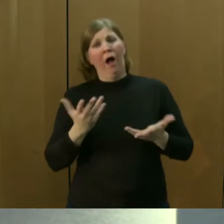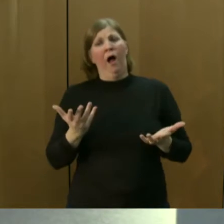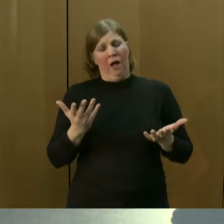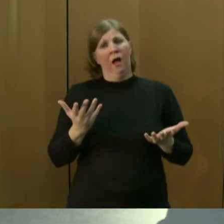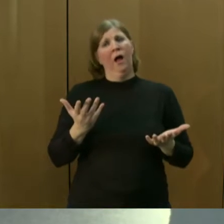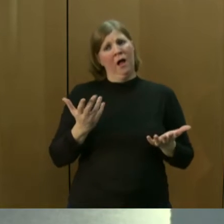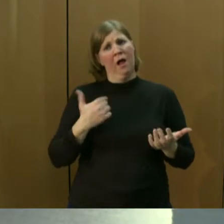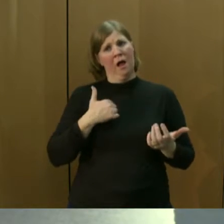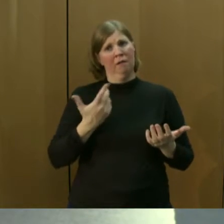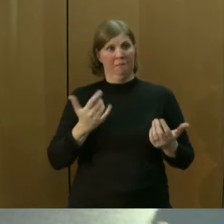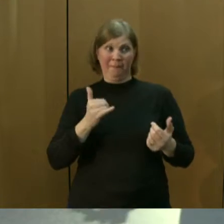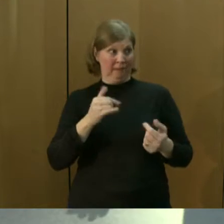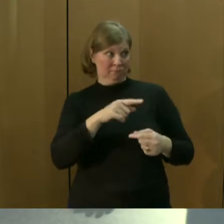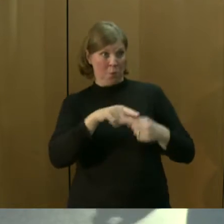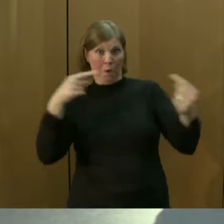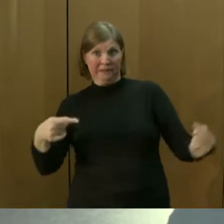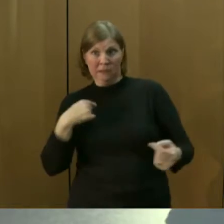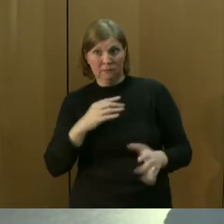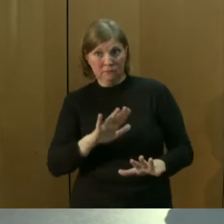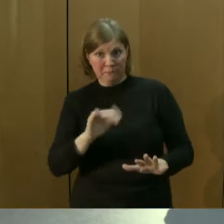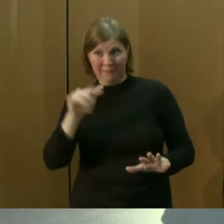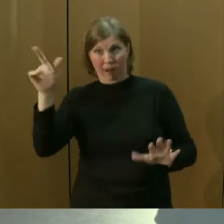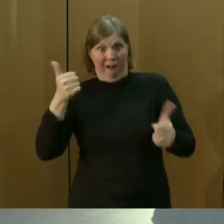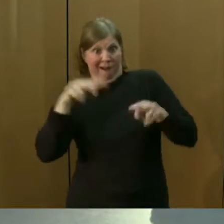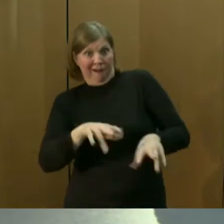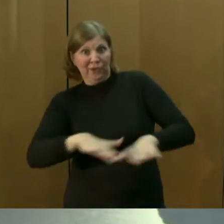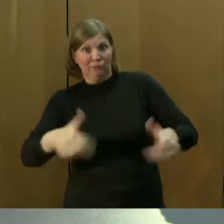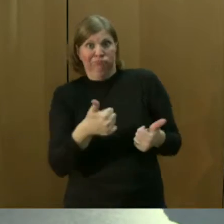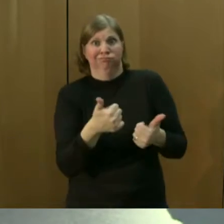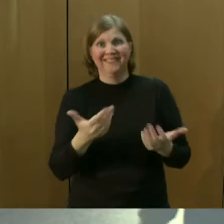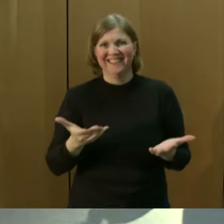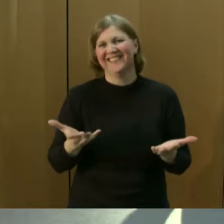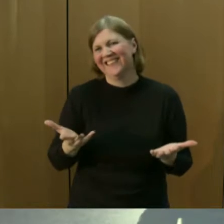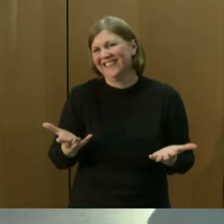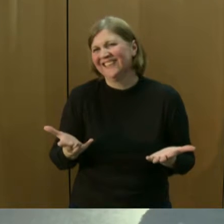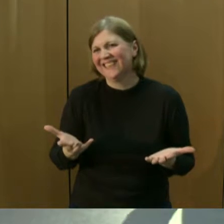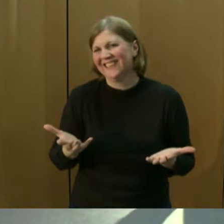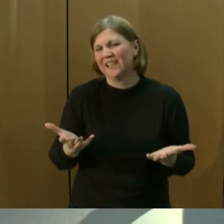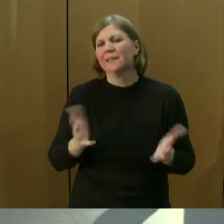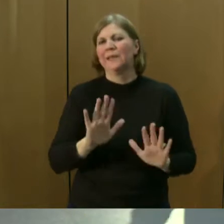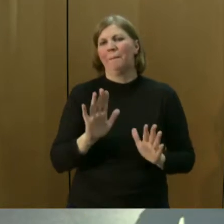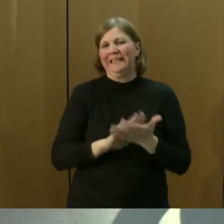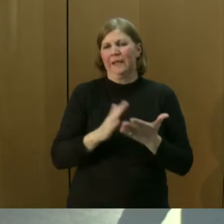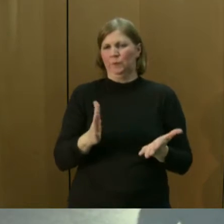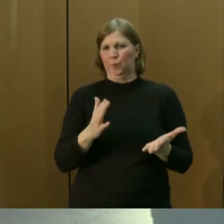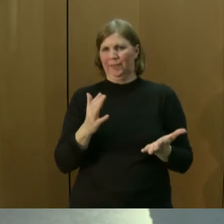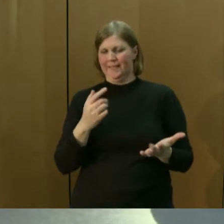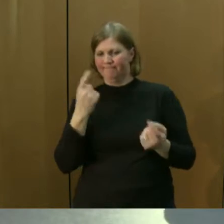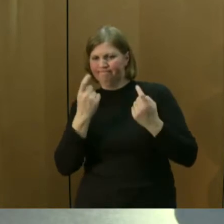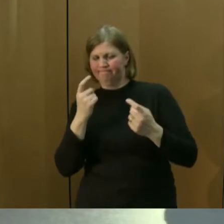So that's all just back to marketing. And there's definitely you're clear about what there's definitely a market for that as well. We were chatting about this last week in terms of lots